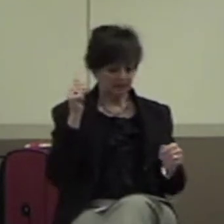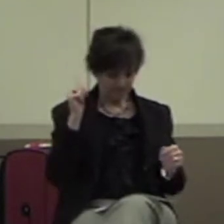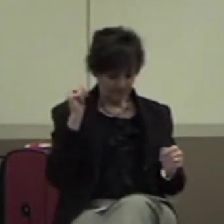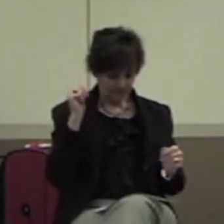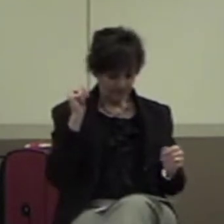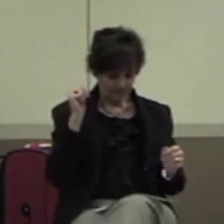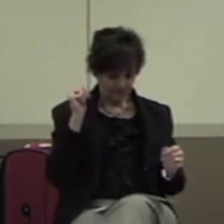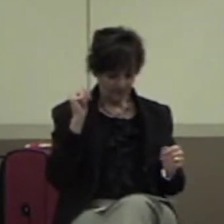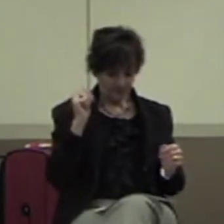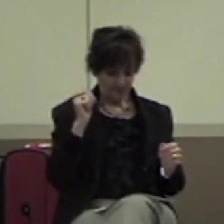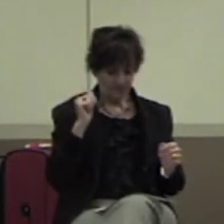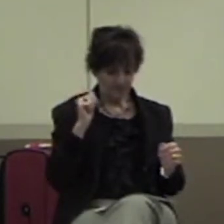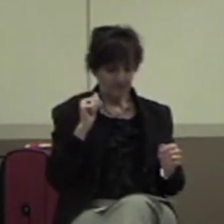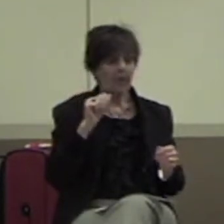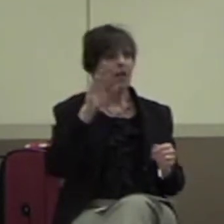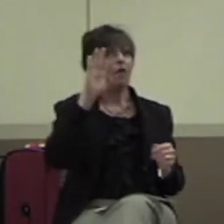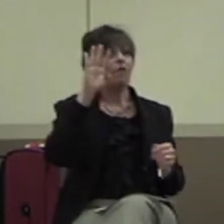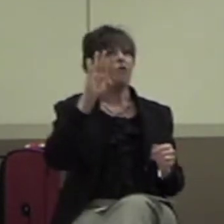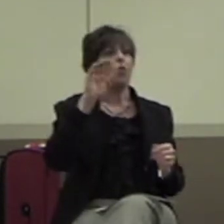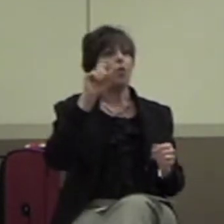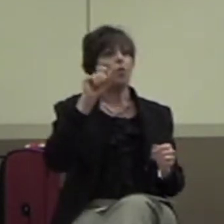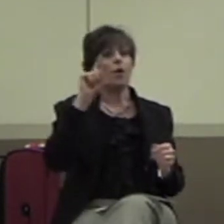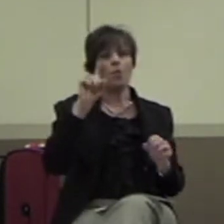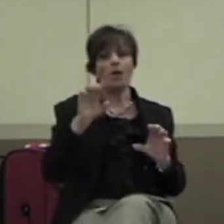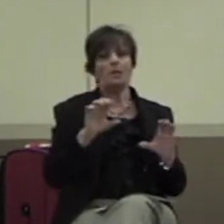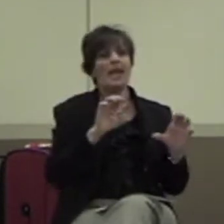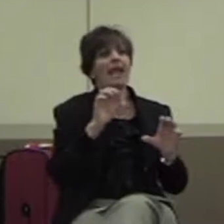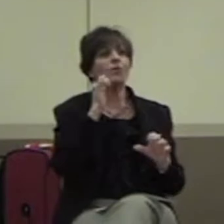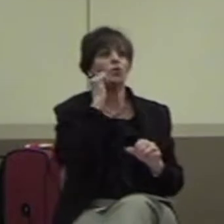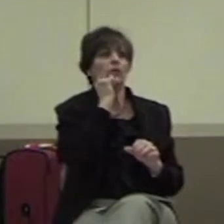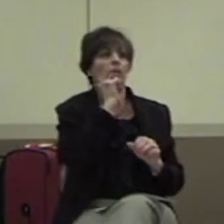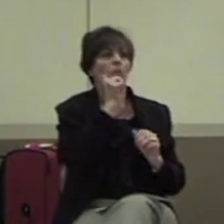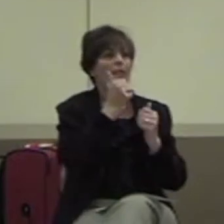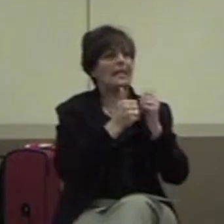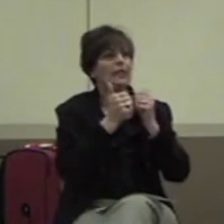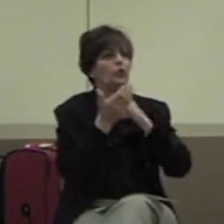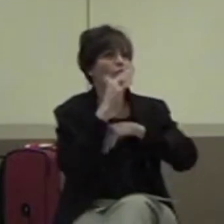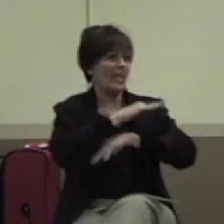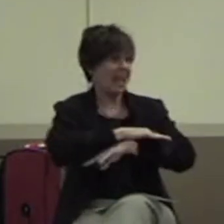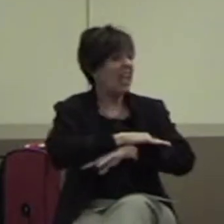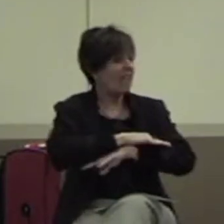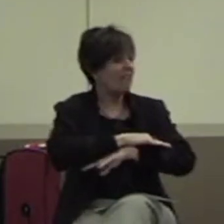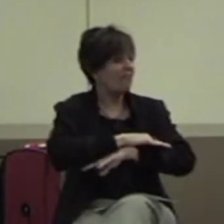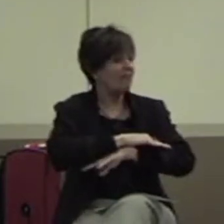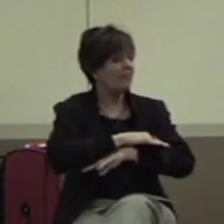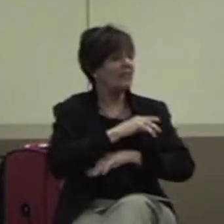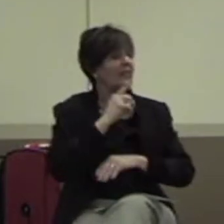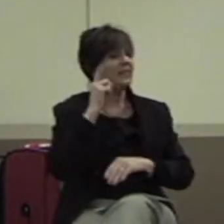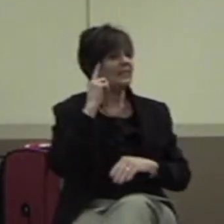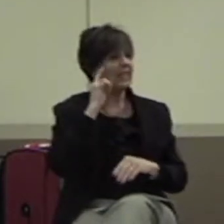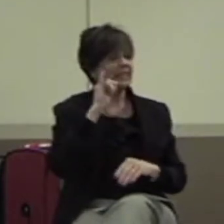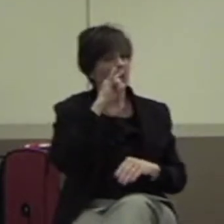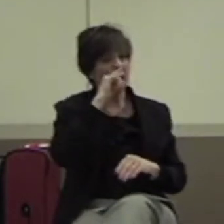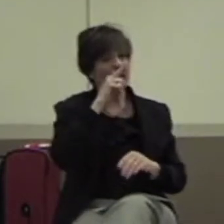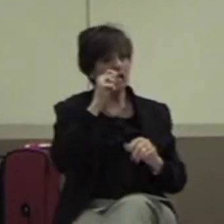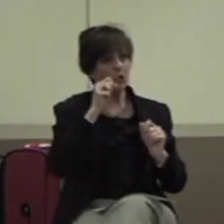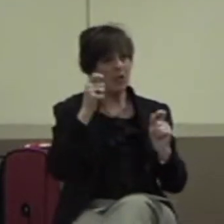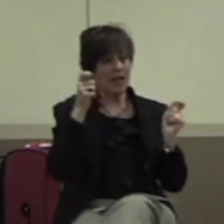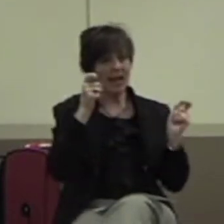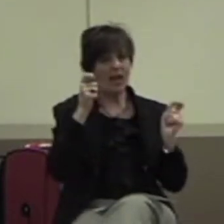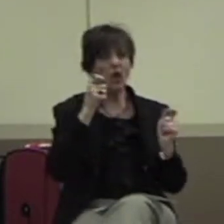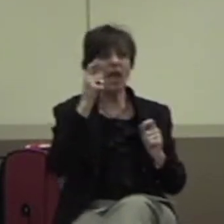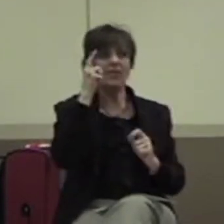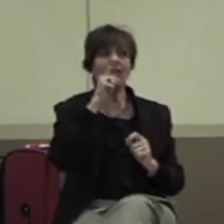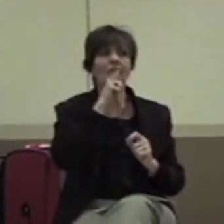dealing with, folks. We are dealing with 4.1 behaviors per day. Doesn't that sound like a kid you can handle? And